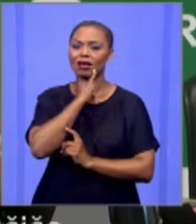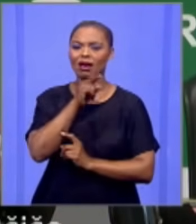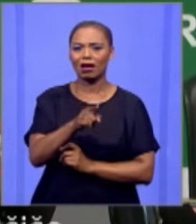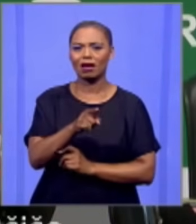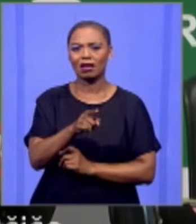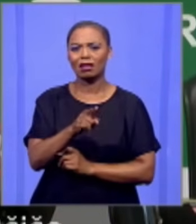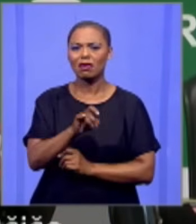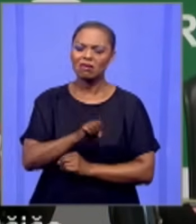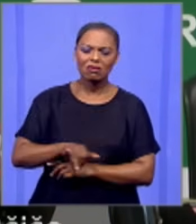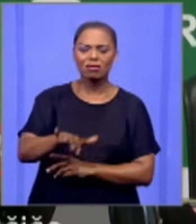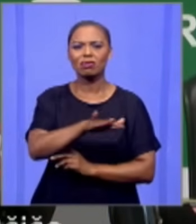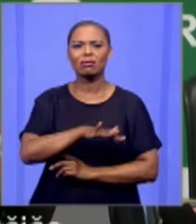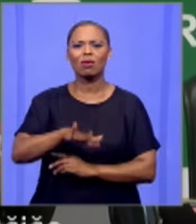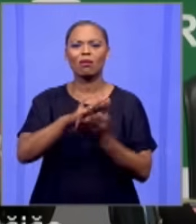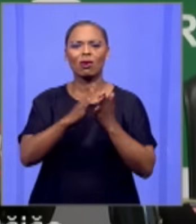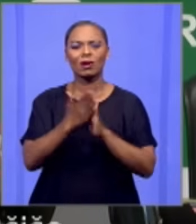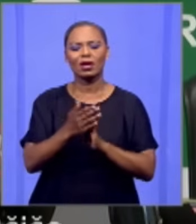deserves condemnation.